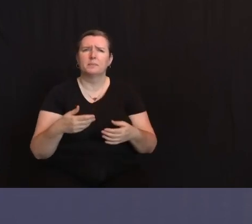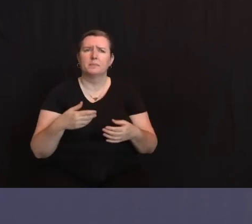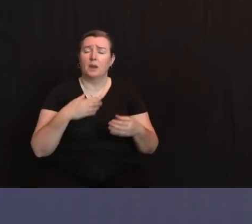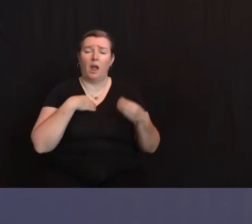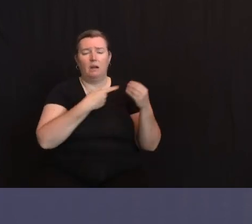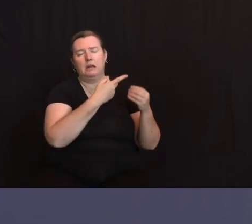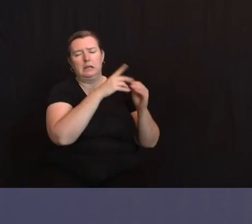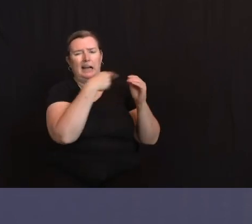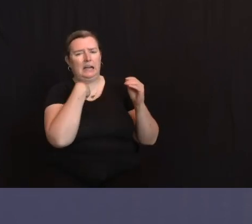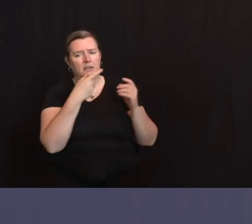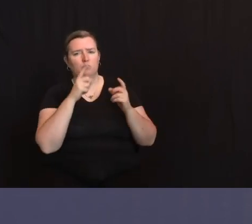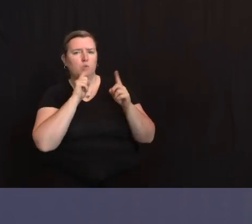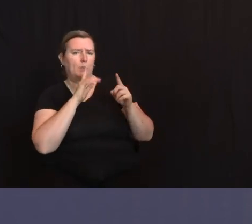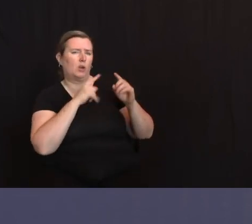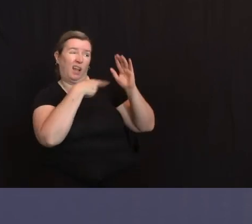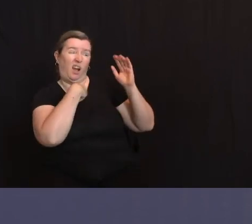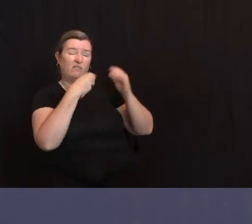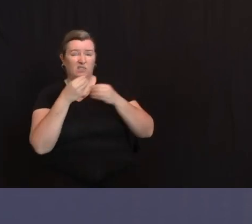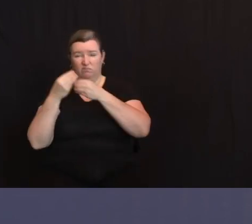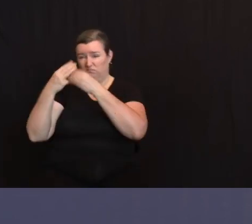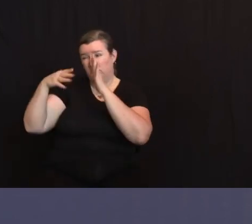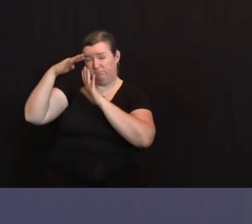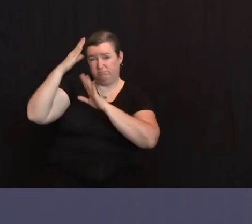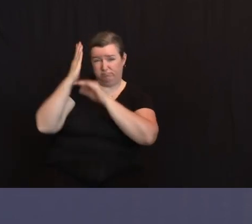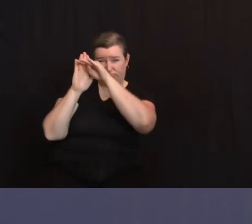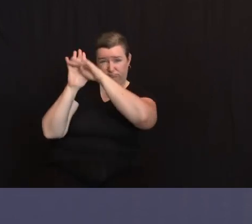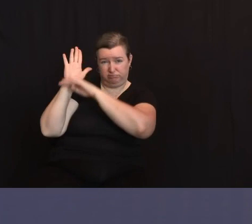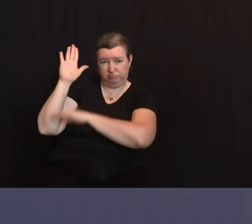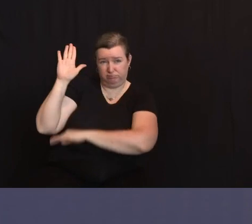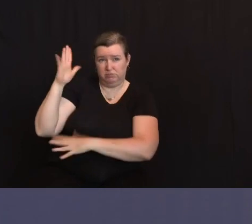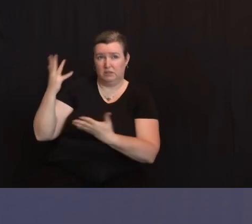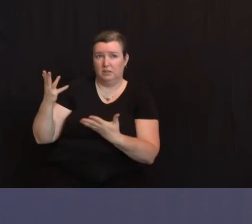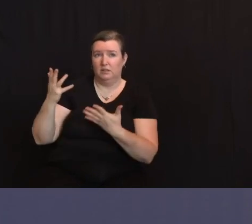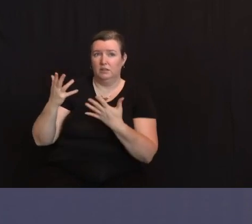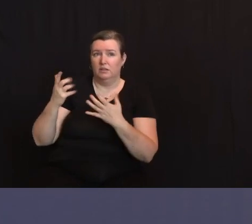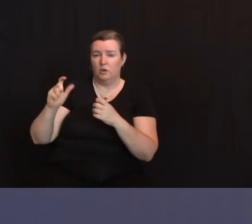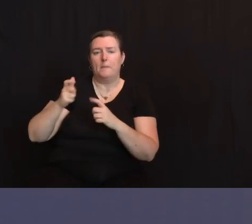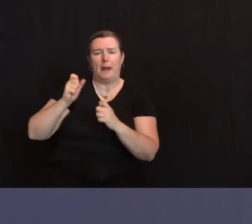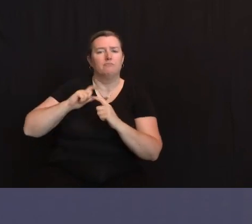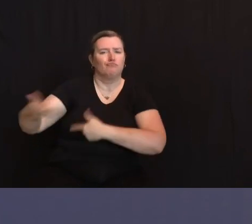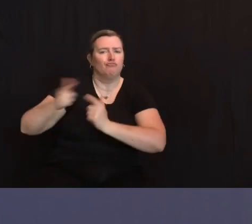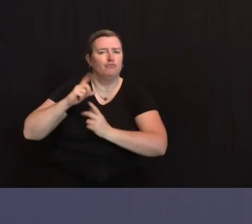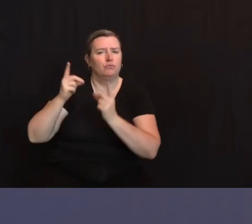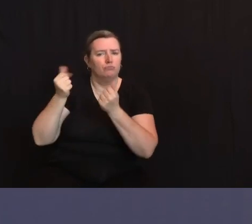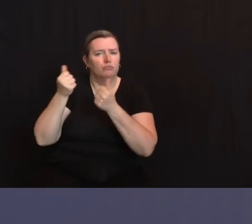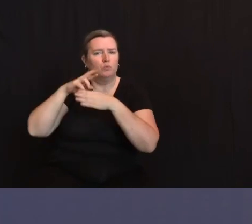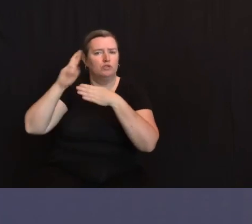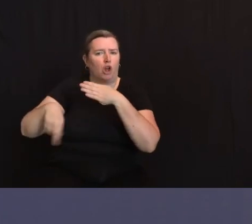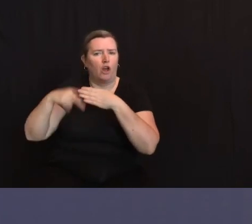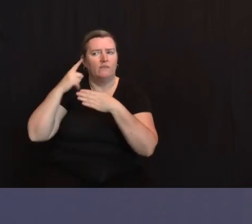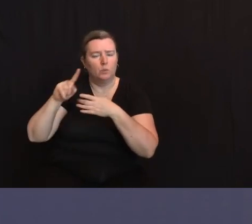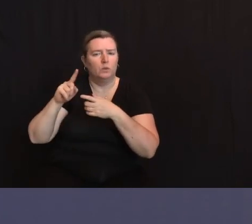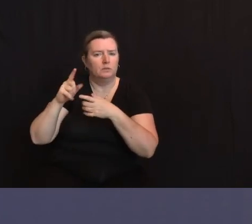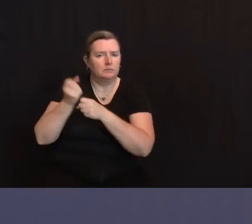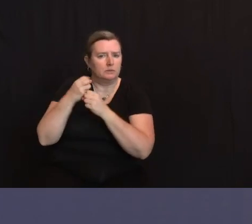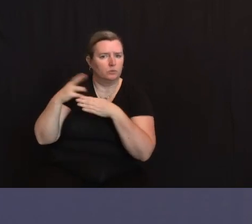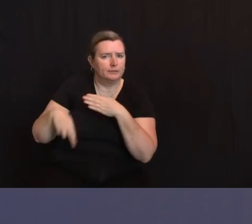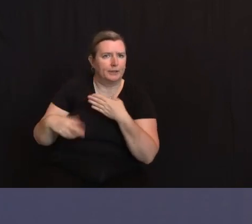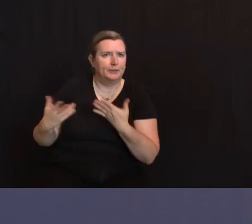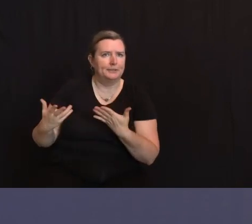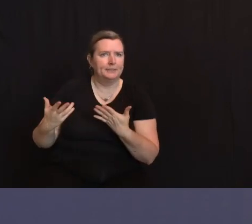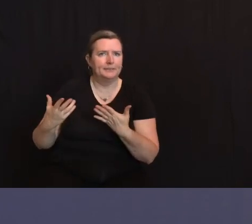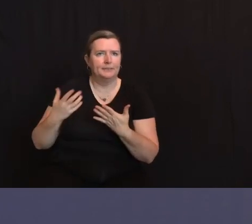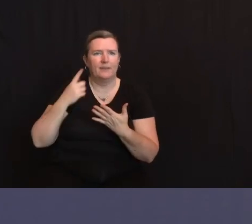but things like turnaround time for tests, emergency room trends for flu-like symptoms, and how many cases